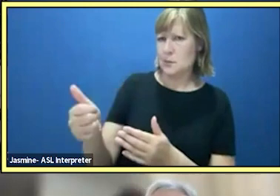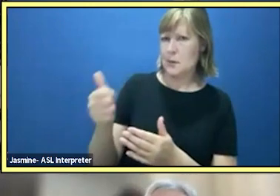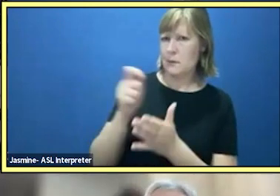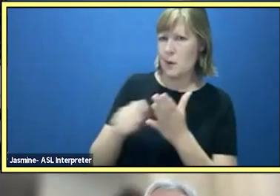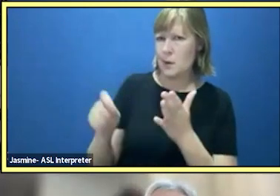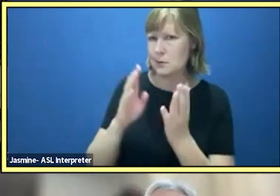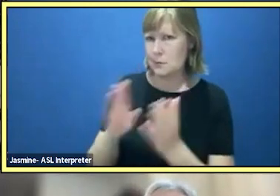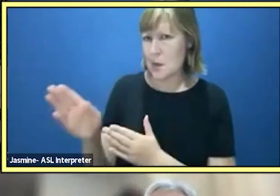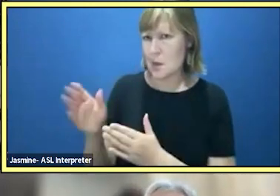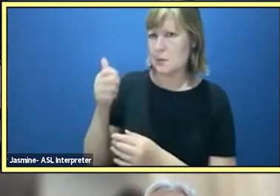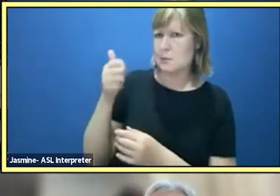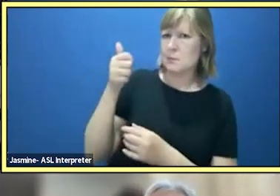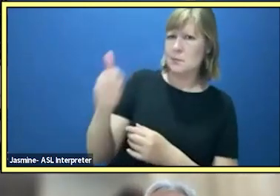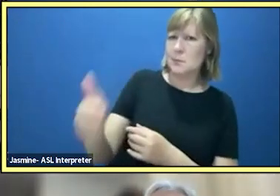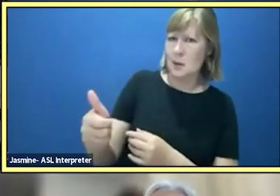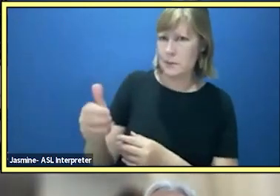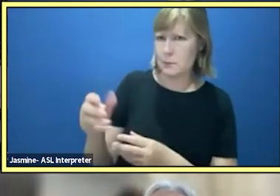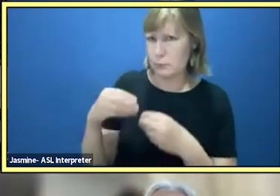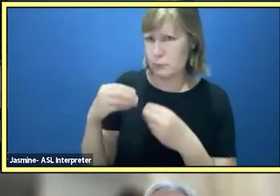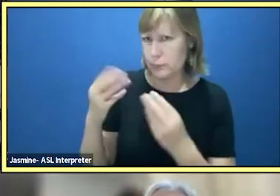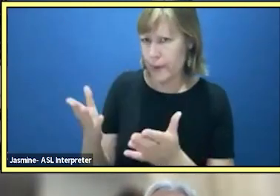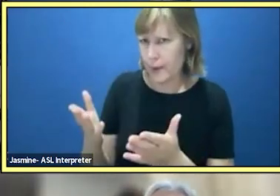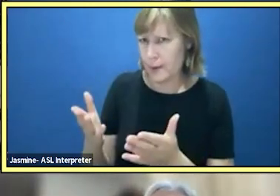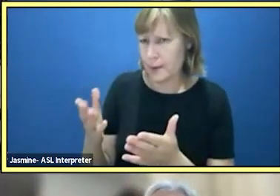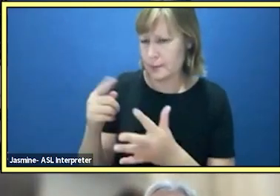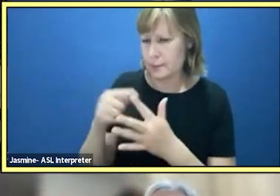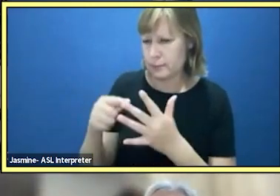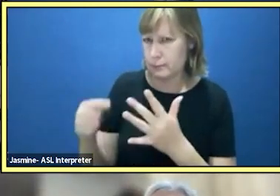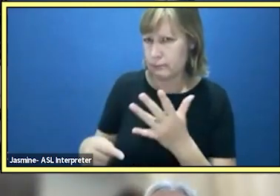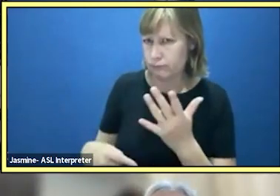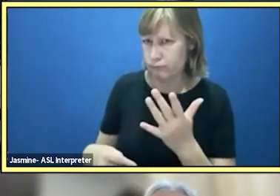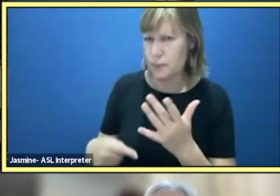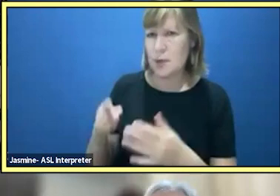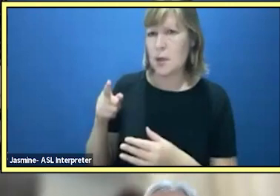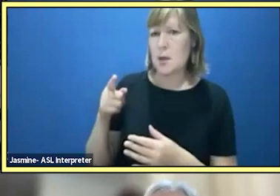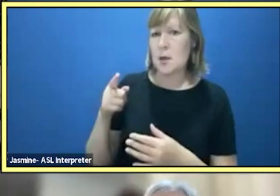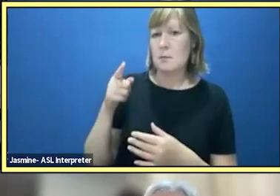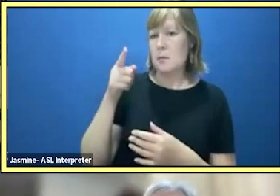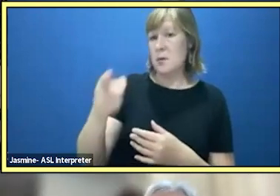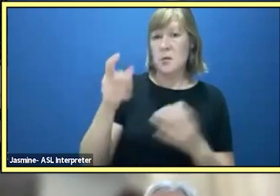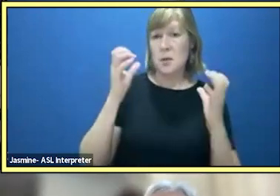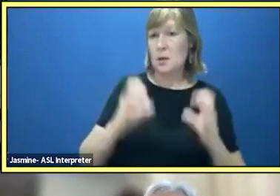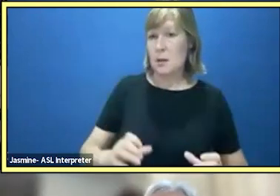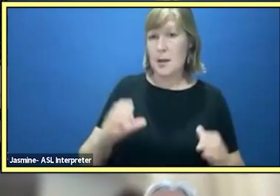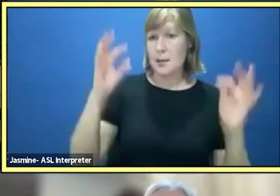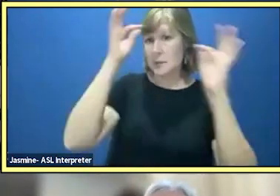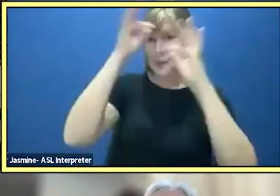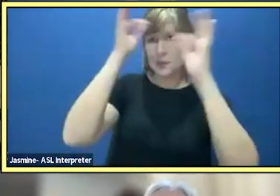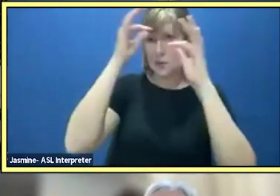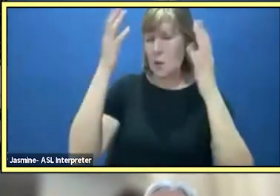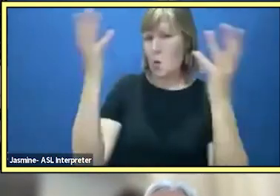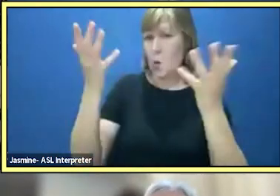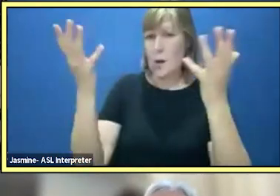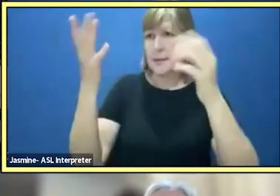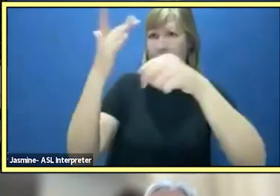maybe or maybe not, of all the other things that are possible. So by starting with sort of somebody in the middle who isn't